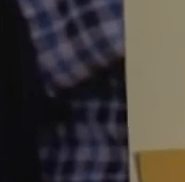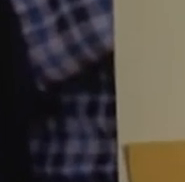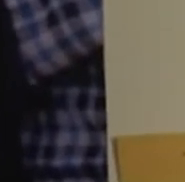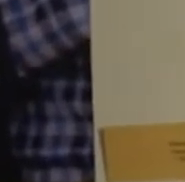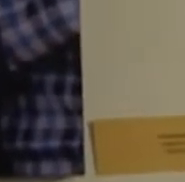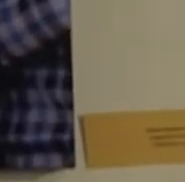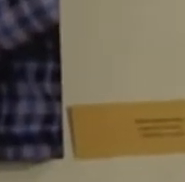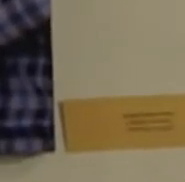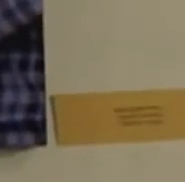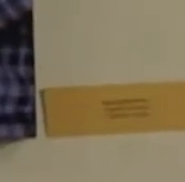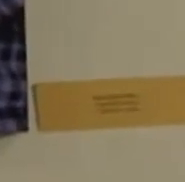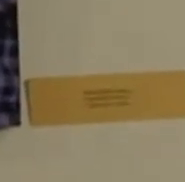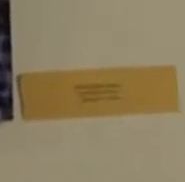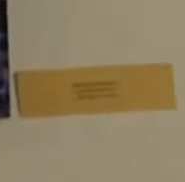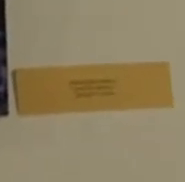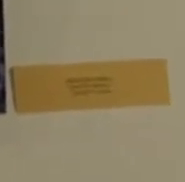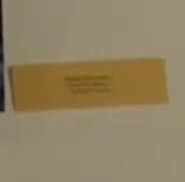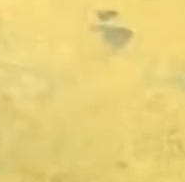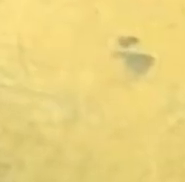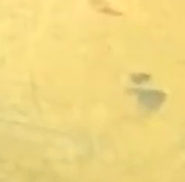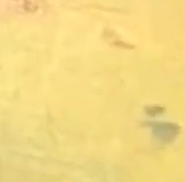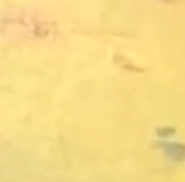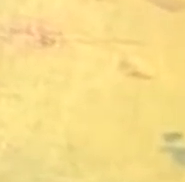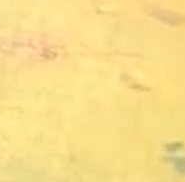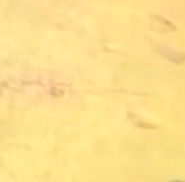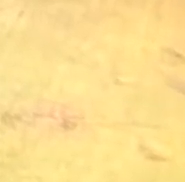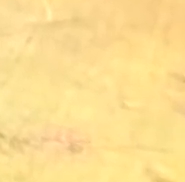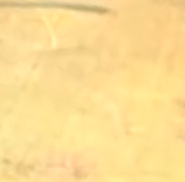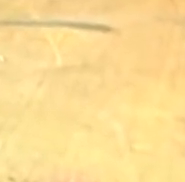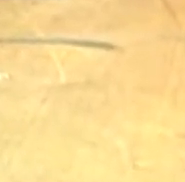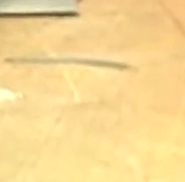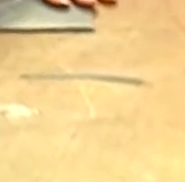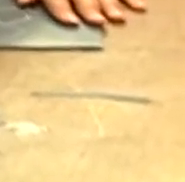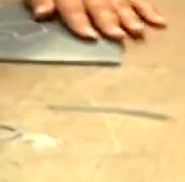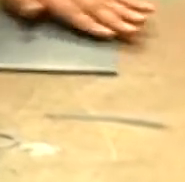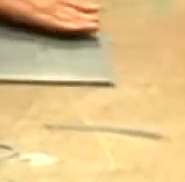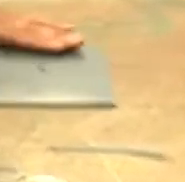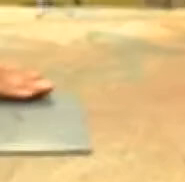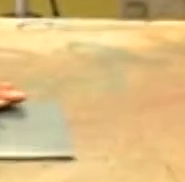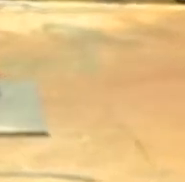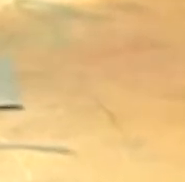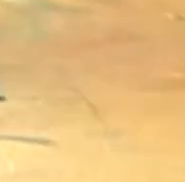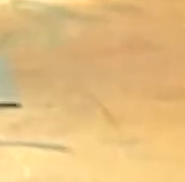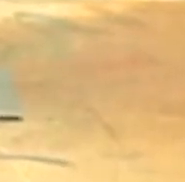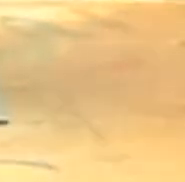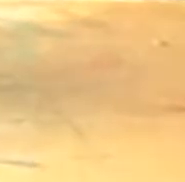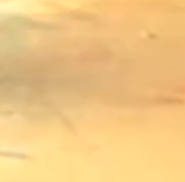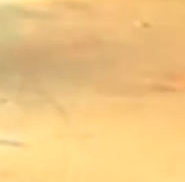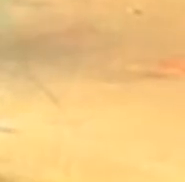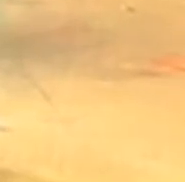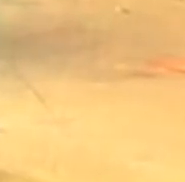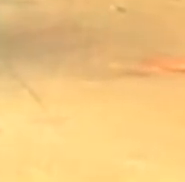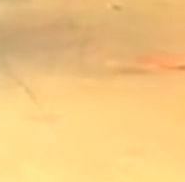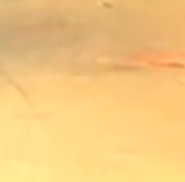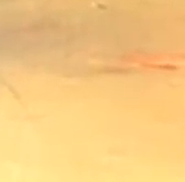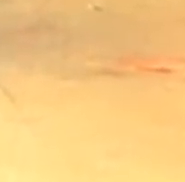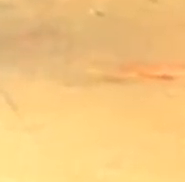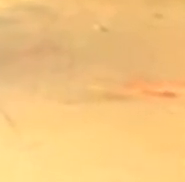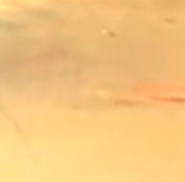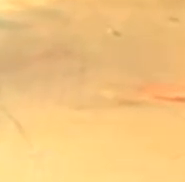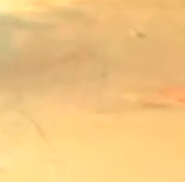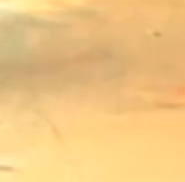art. And with that, we are drawing knowledge from what we got from either our